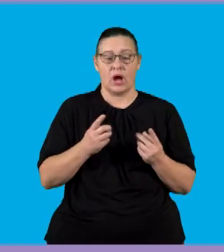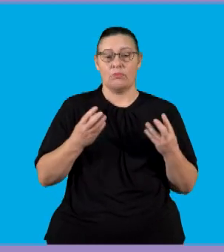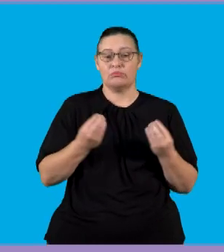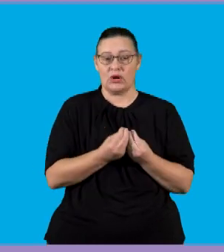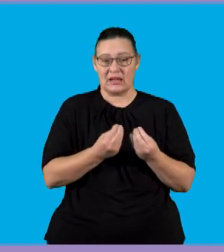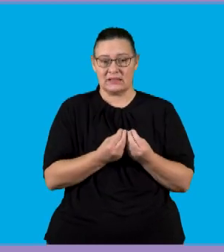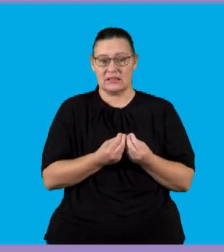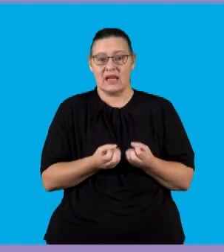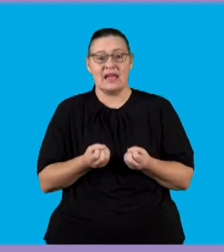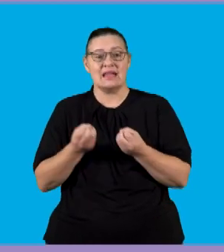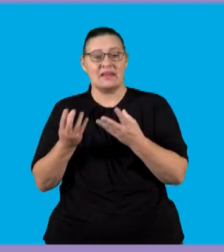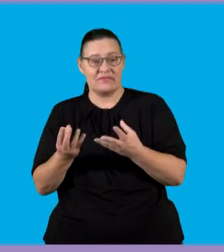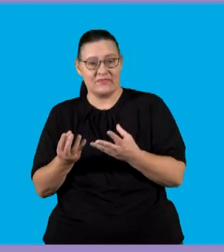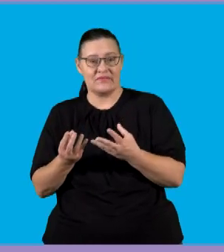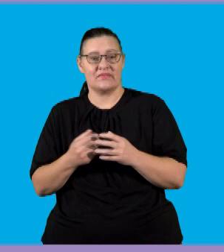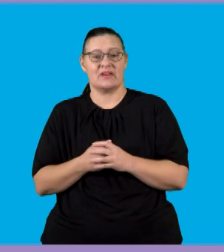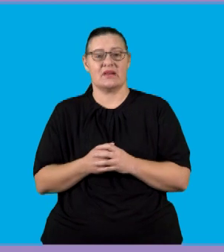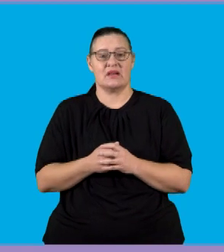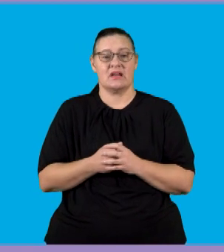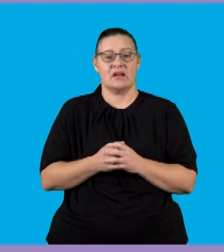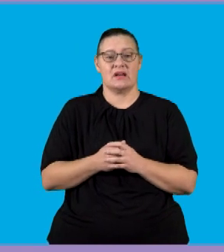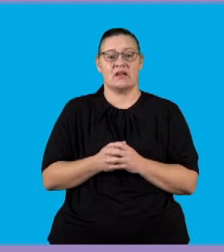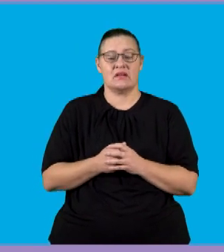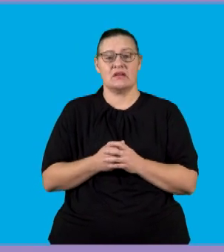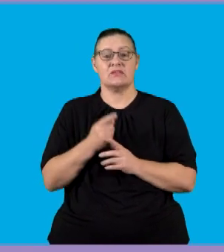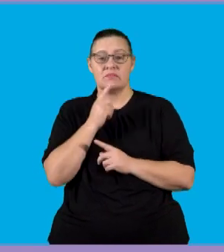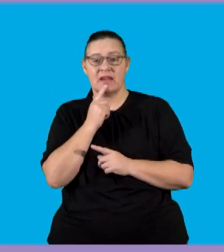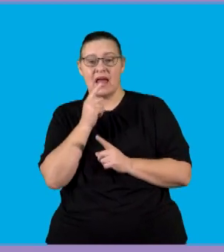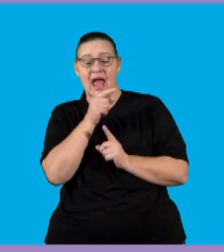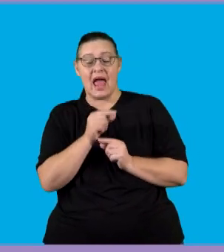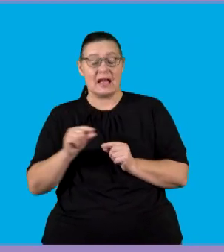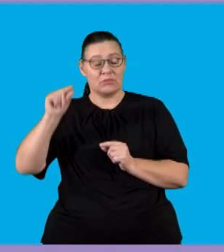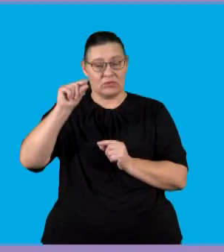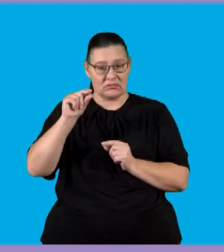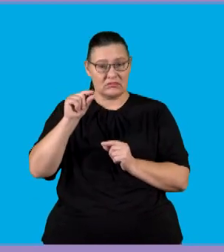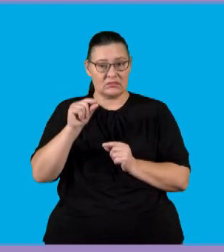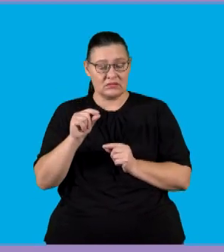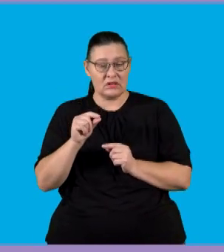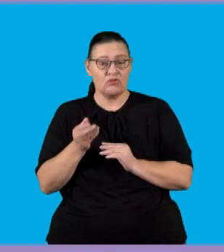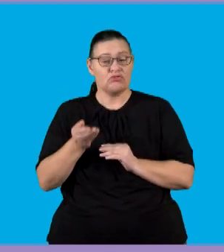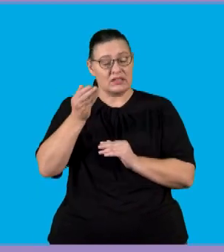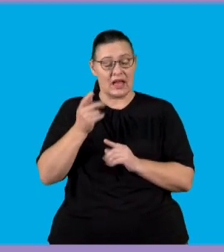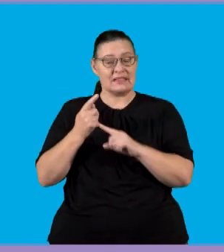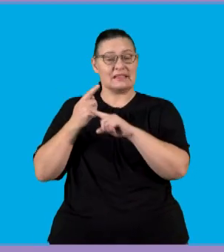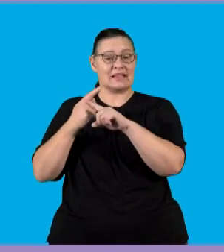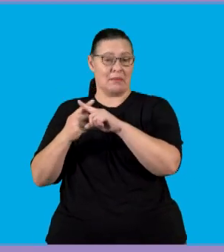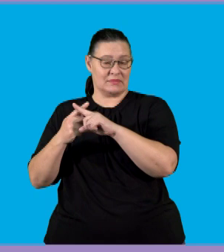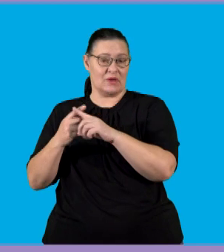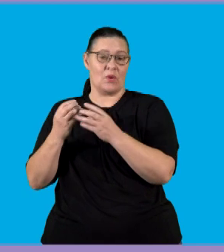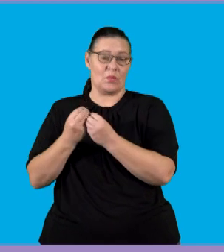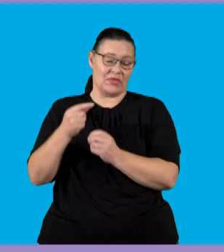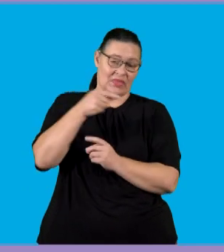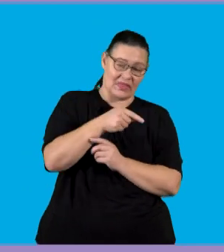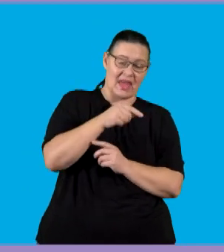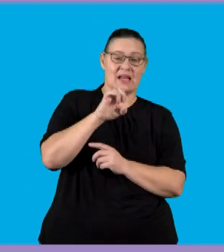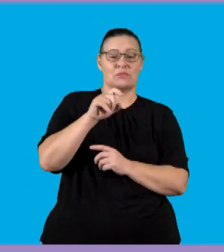a product to a given quotient, remember the exponent that is being raised will multiply with